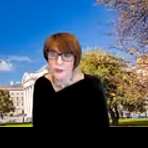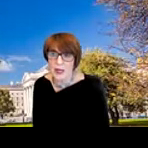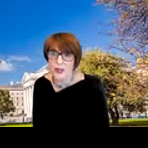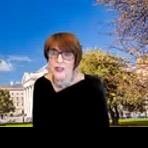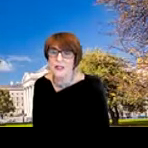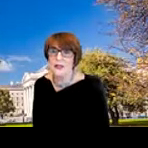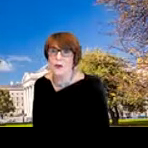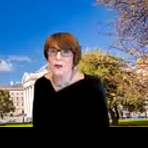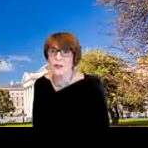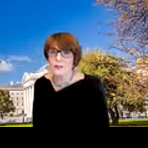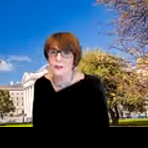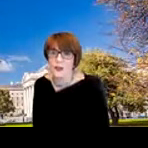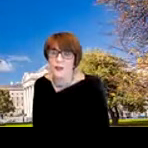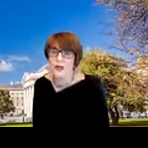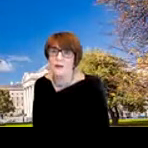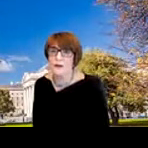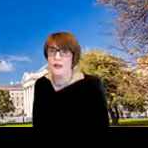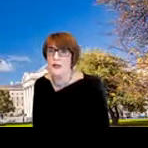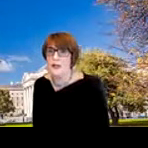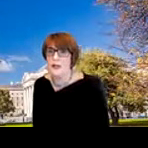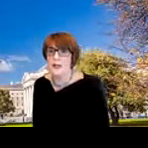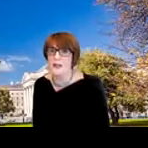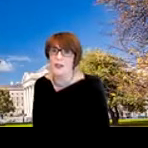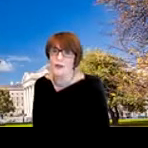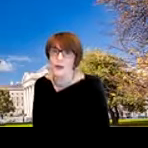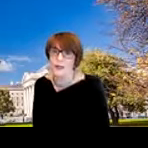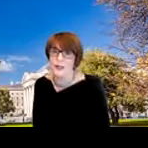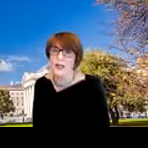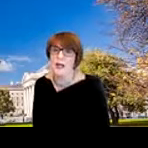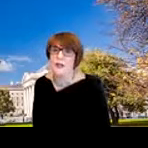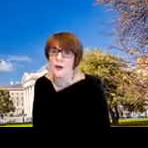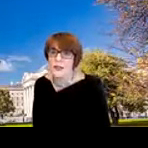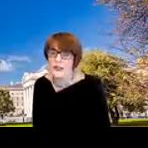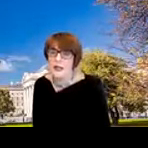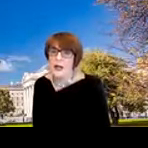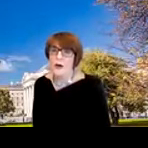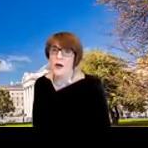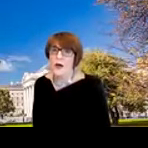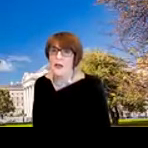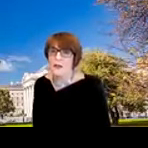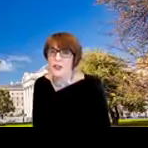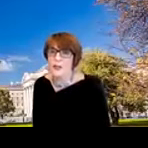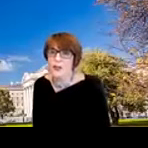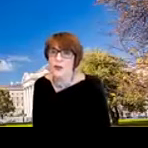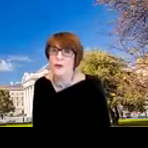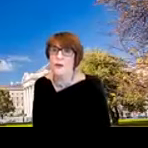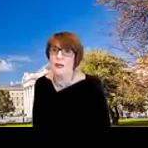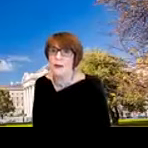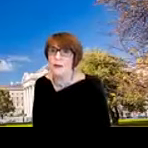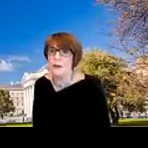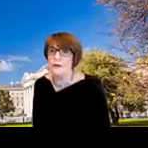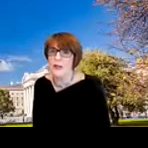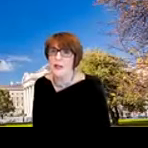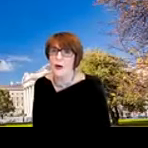what we actually seen was in the first wave in 2020, this was new and